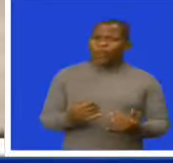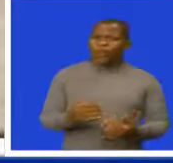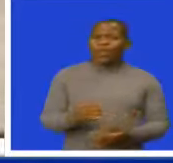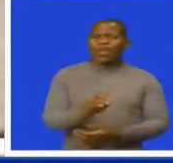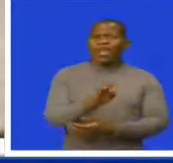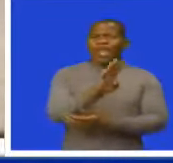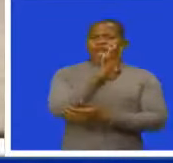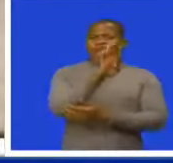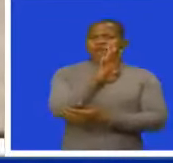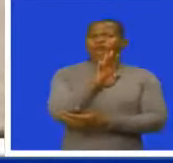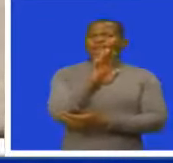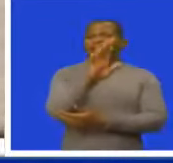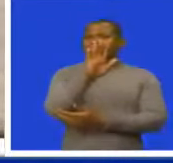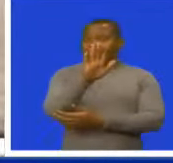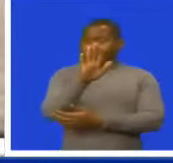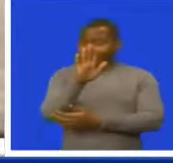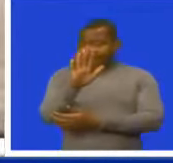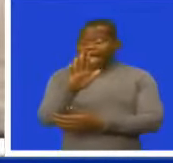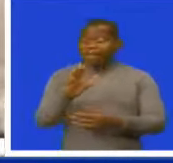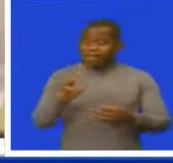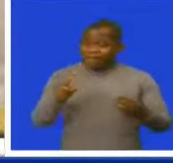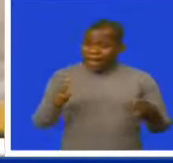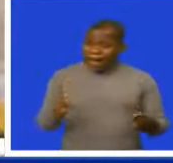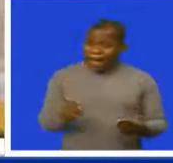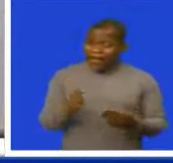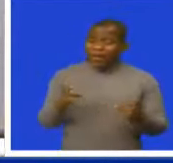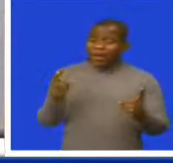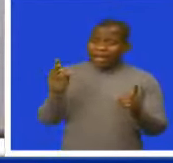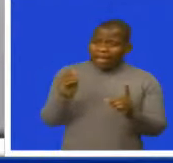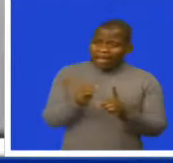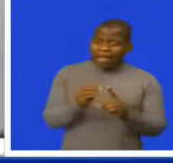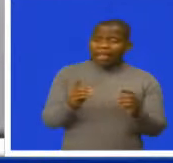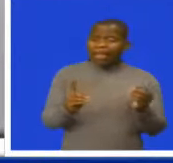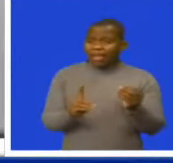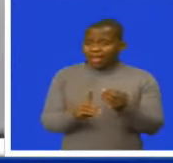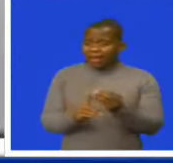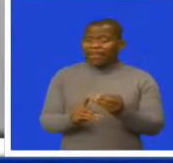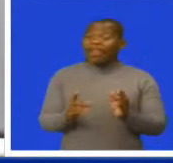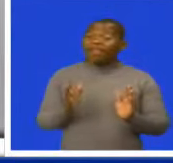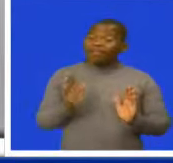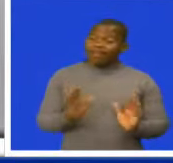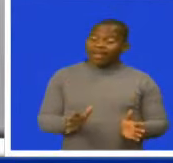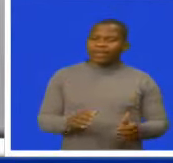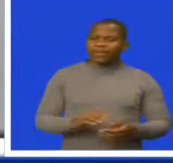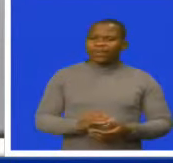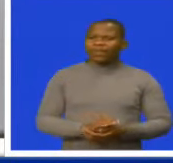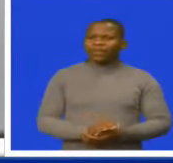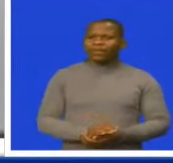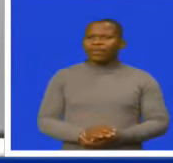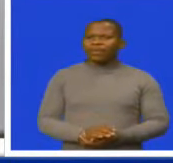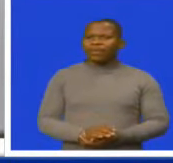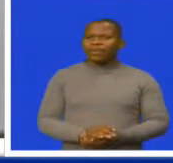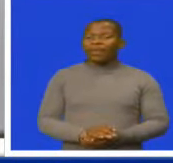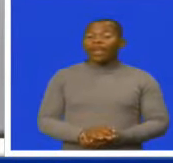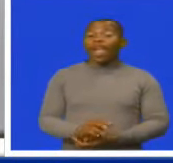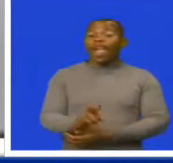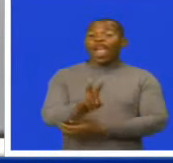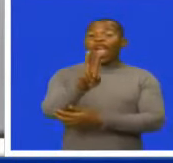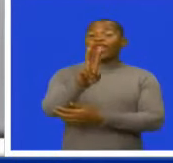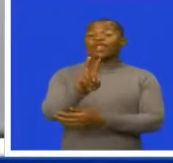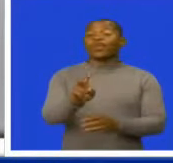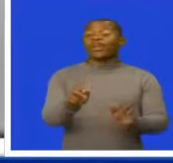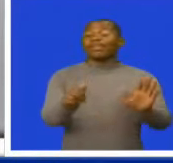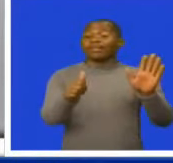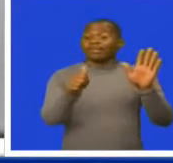455 bantfu bebathole lo mkhuhlane lapha eveni. Kusukela mhla tingu 26 enyangeni yempala kute